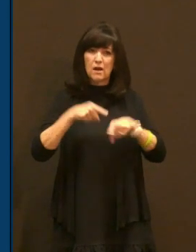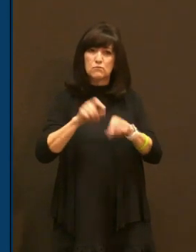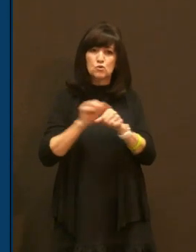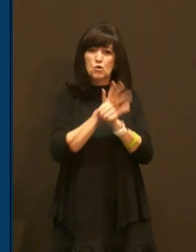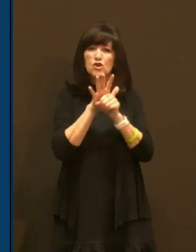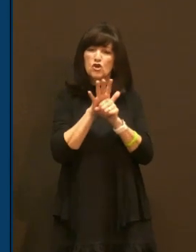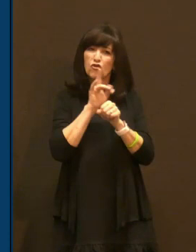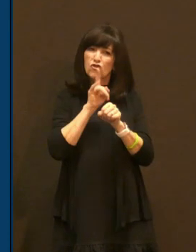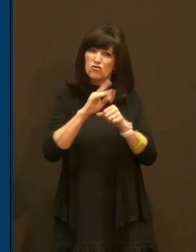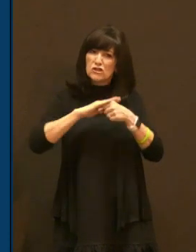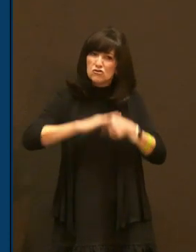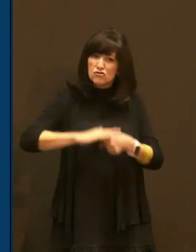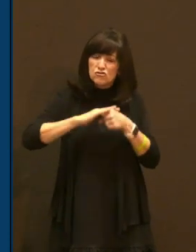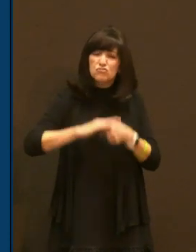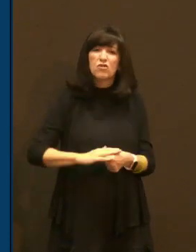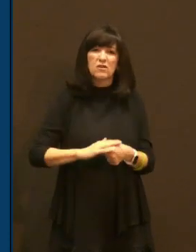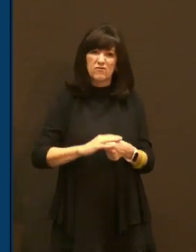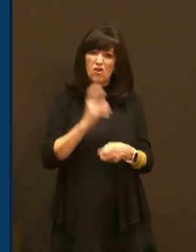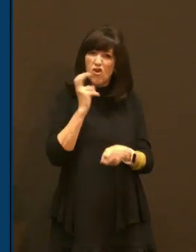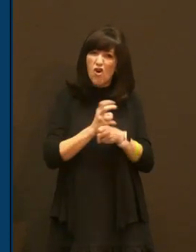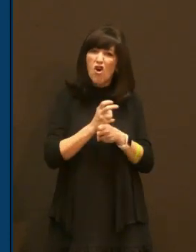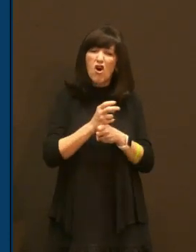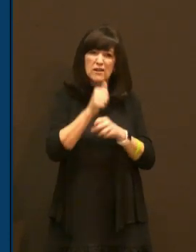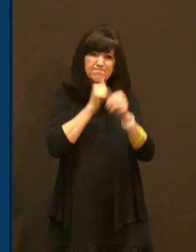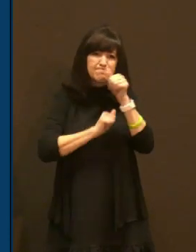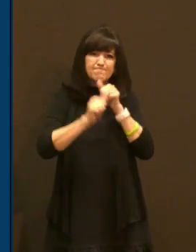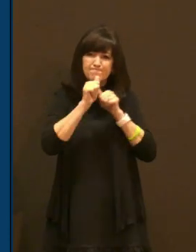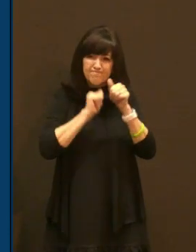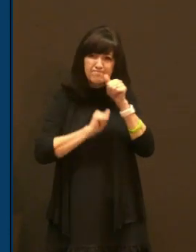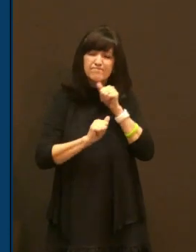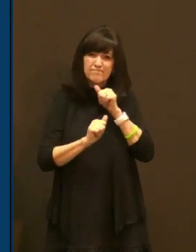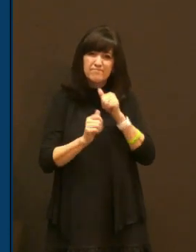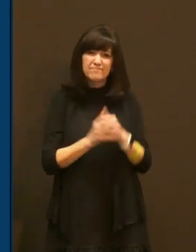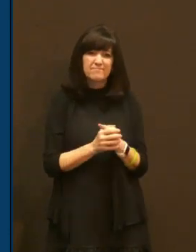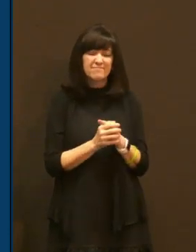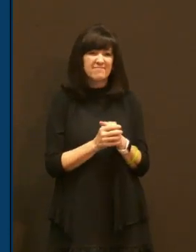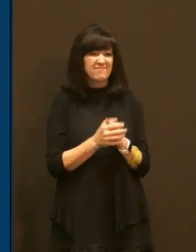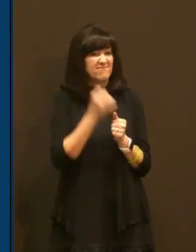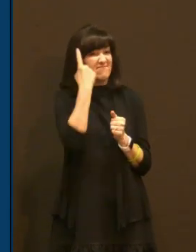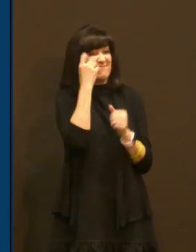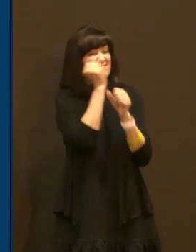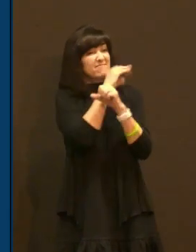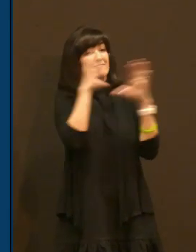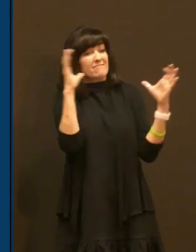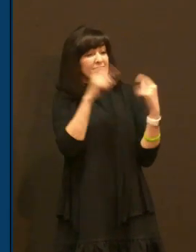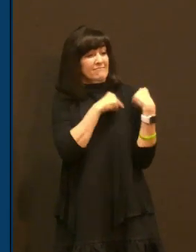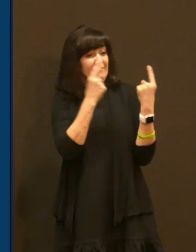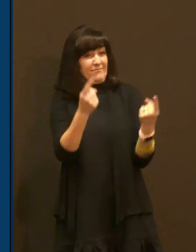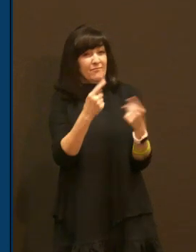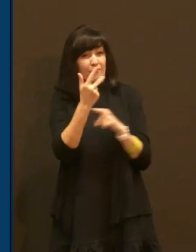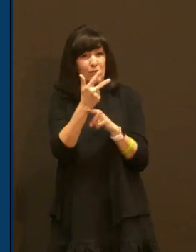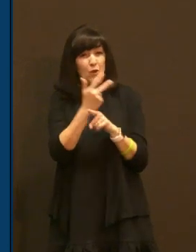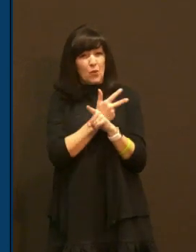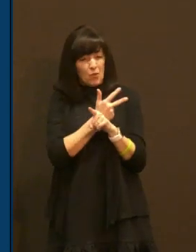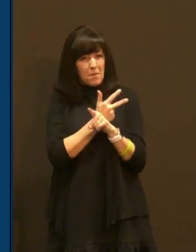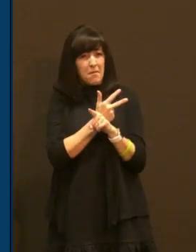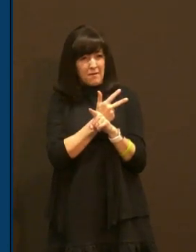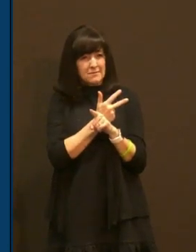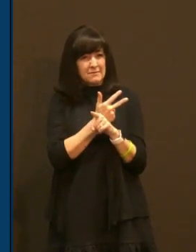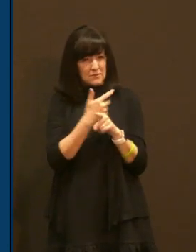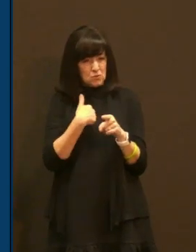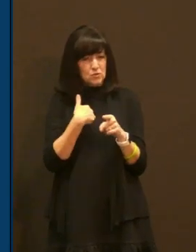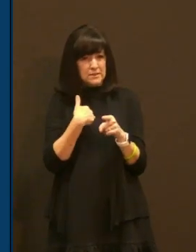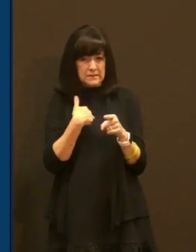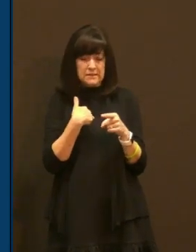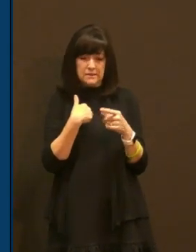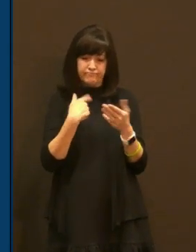You know, as you think about what we've been through over the last 3 months, and we talk about the data, we talk about improving